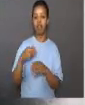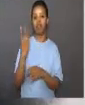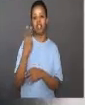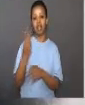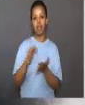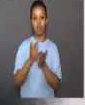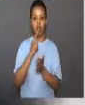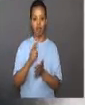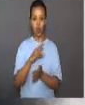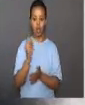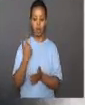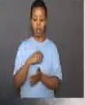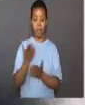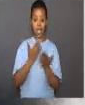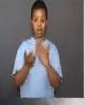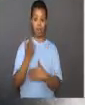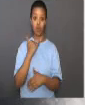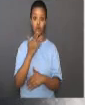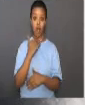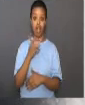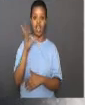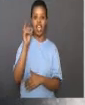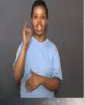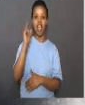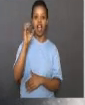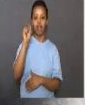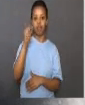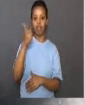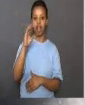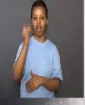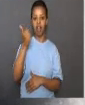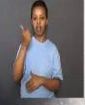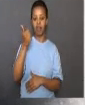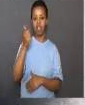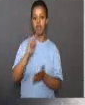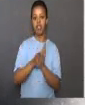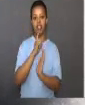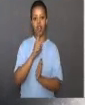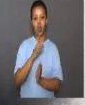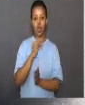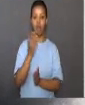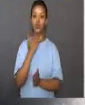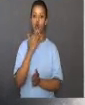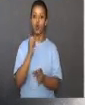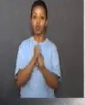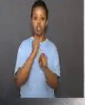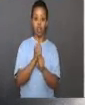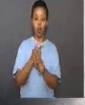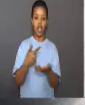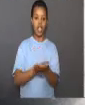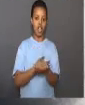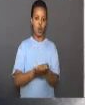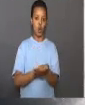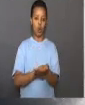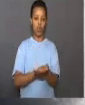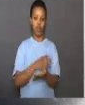sugar is an example of a disaccharide. Table sugar is made of